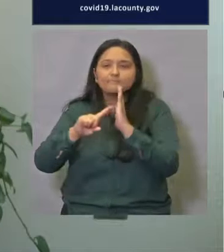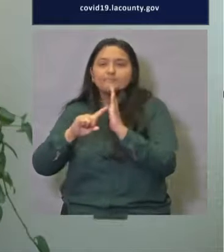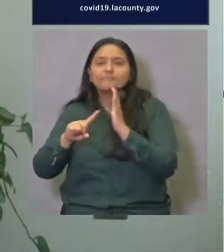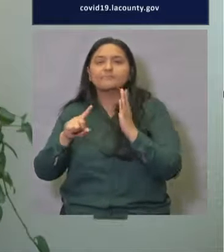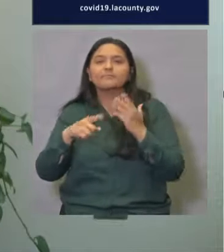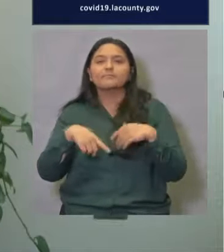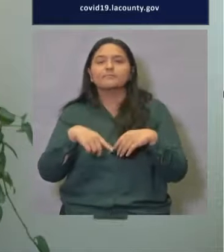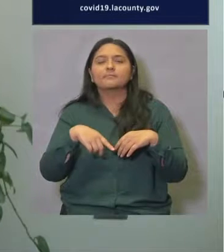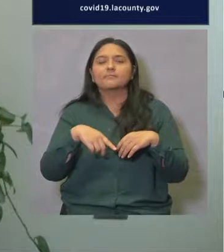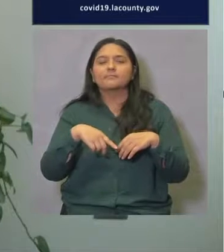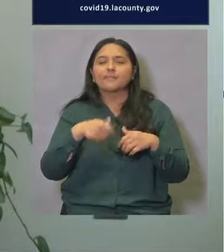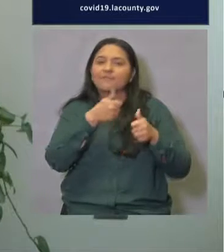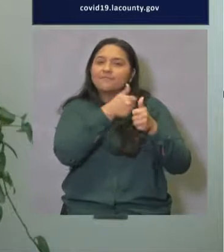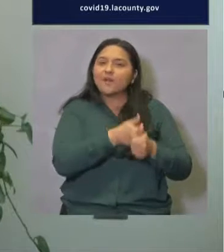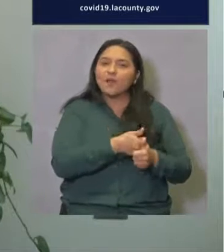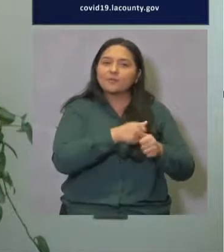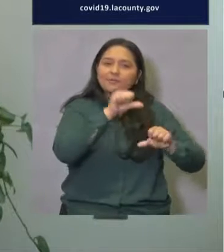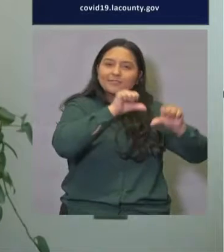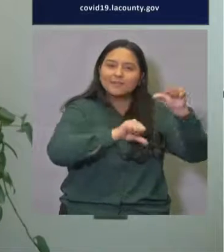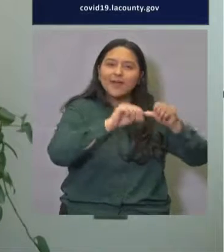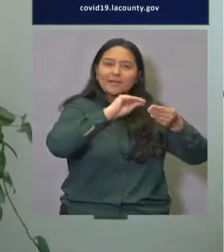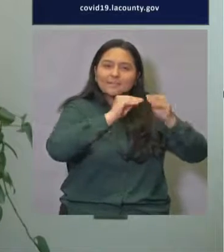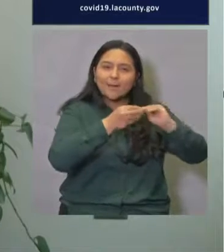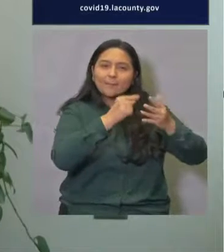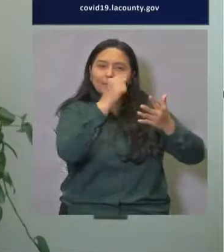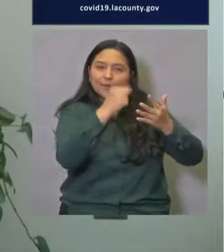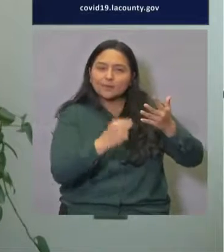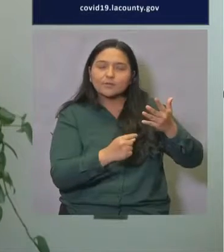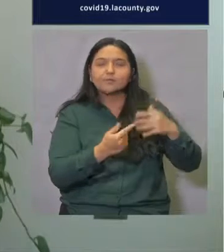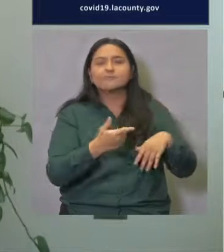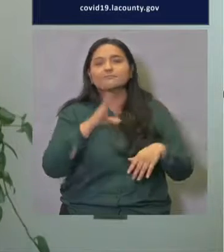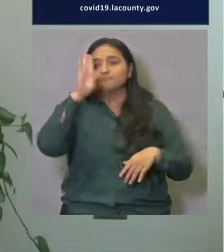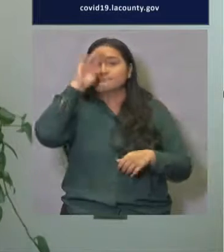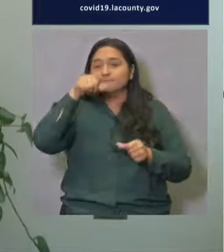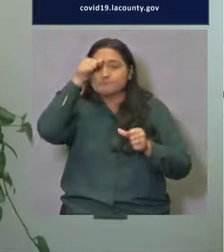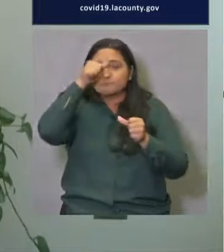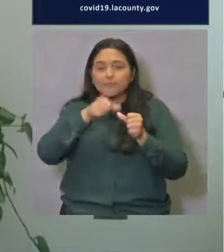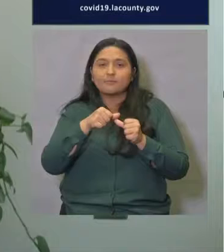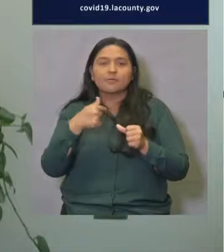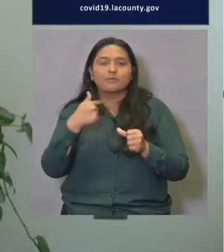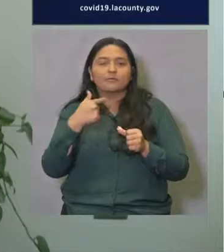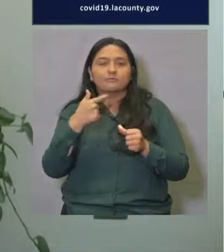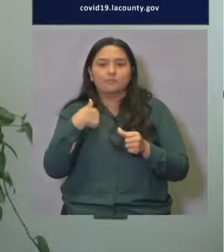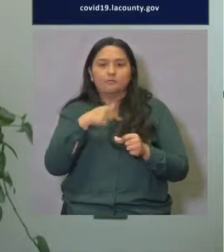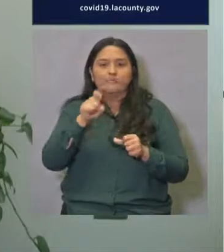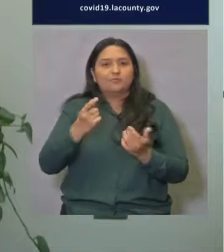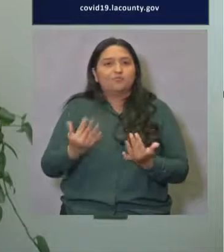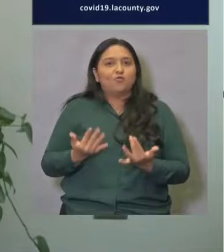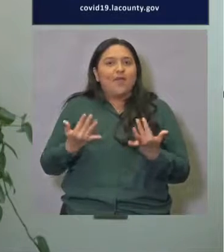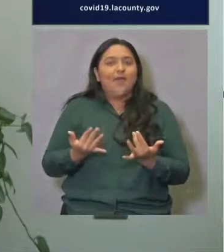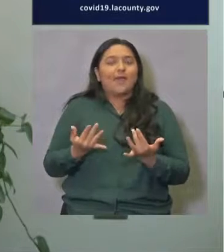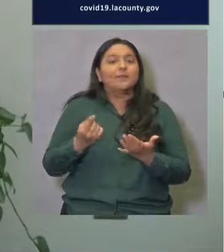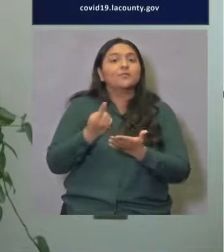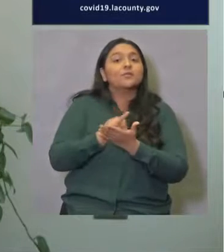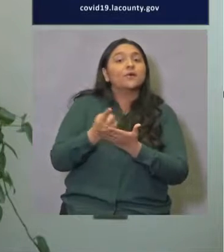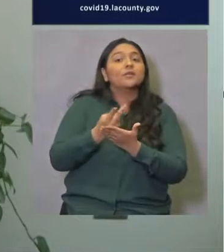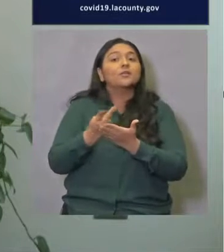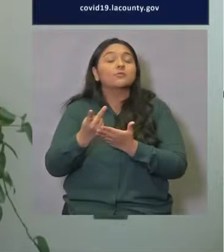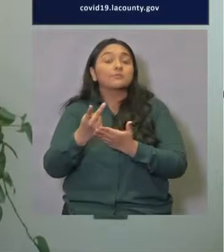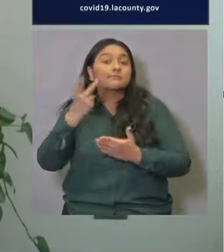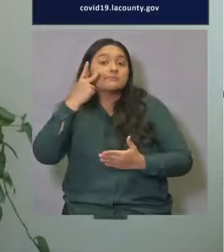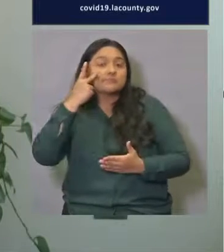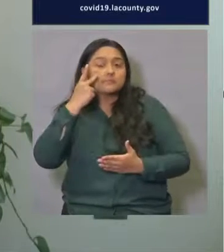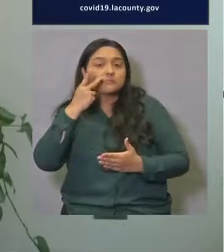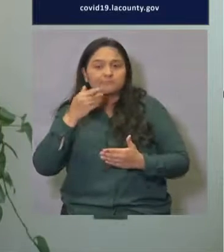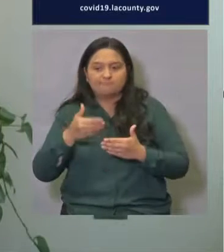case numbers. Remember, we have to always wait a couple of weeks out to see whether or not we have the actions we're taking 2